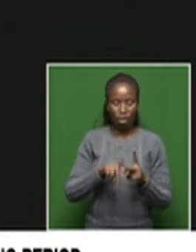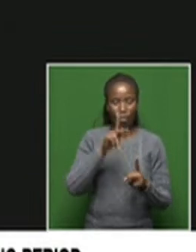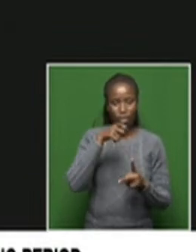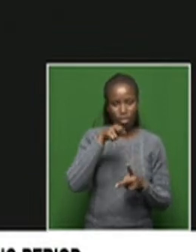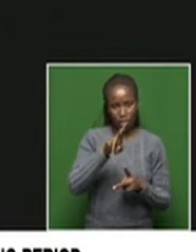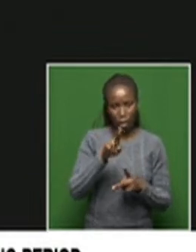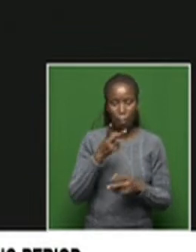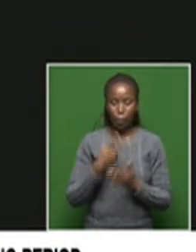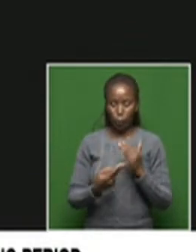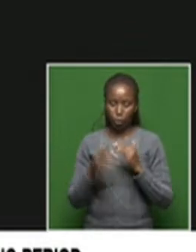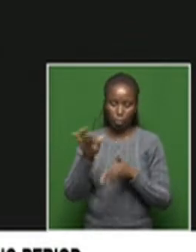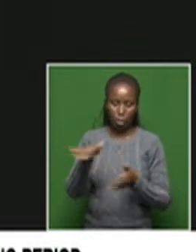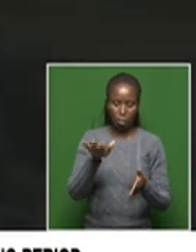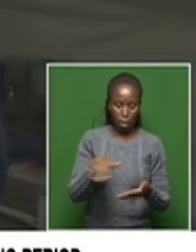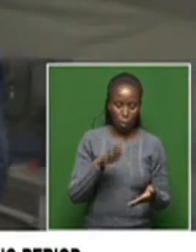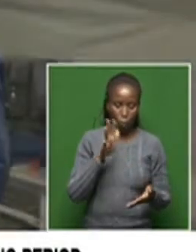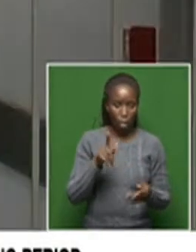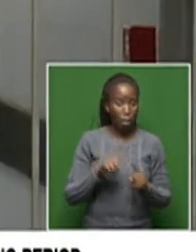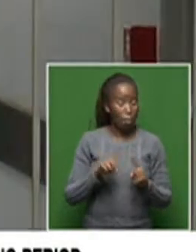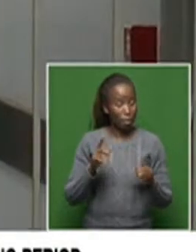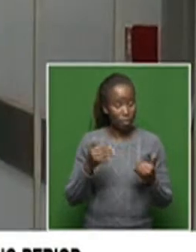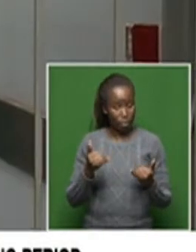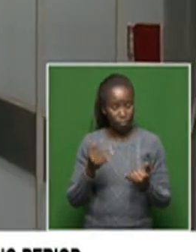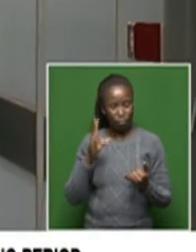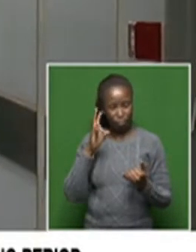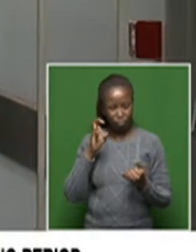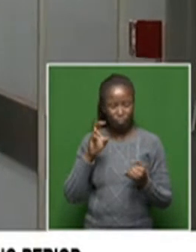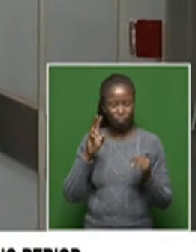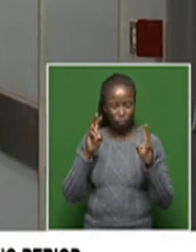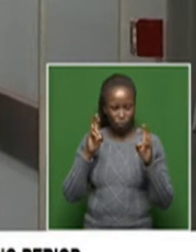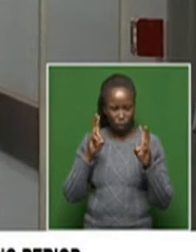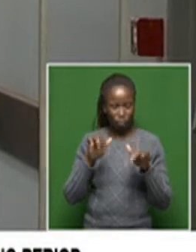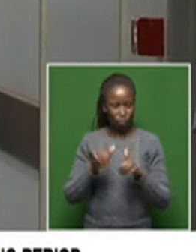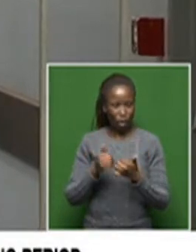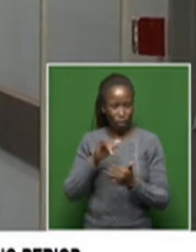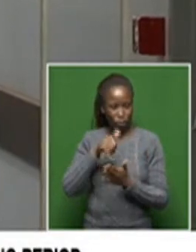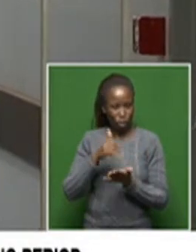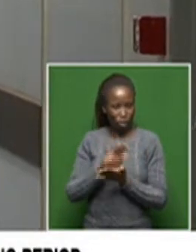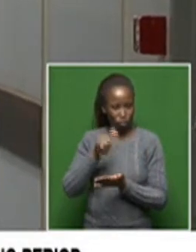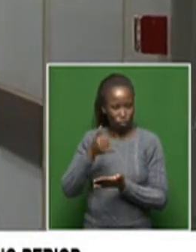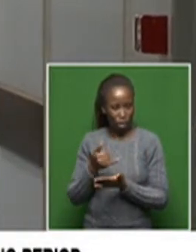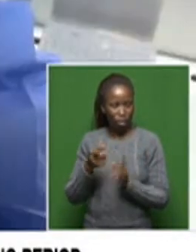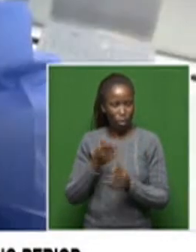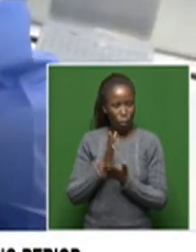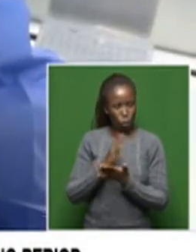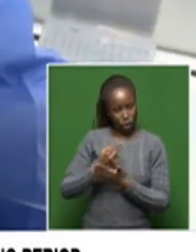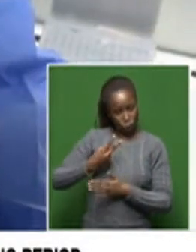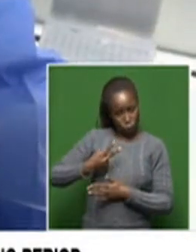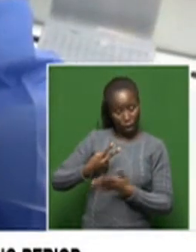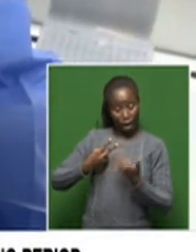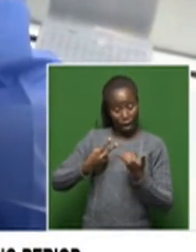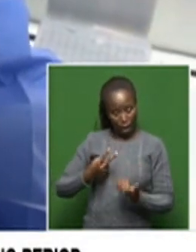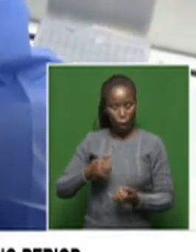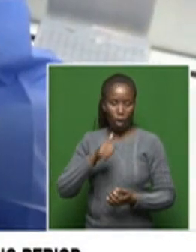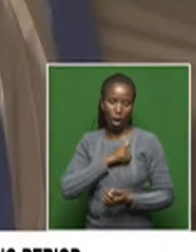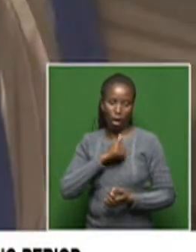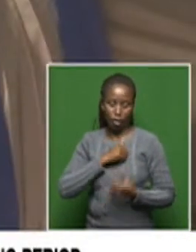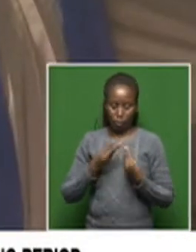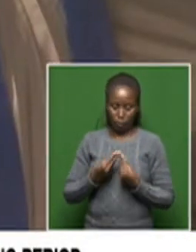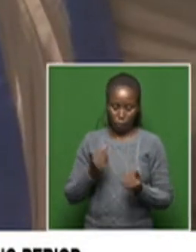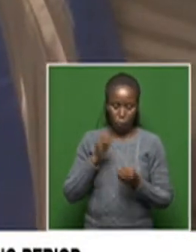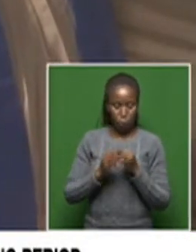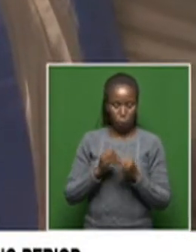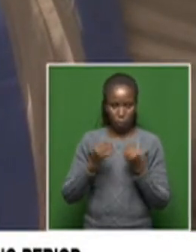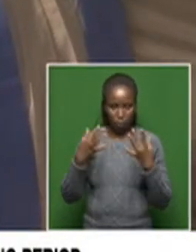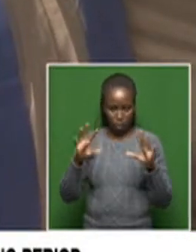challenge relating to Johnson & Johnson around their supply in quarter two, I think they have addressed that now, and we can probably see